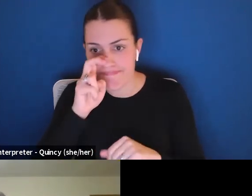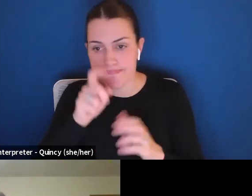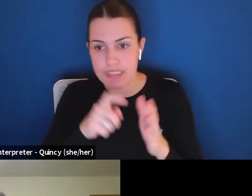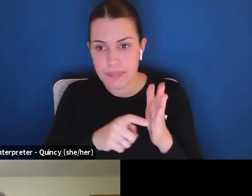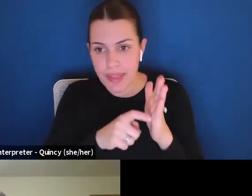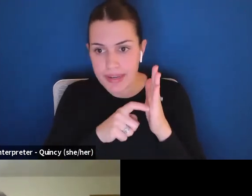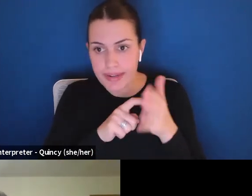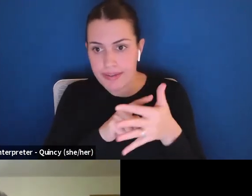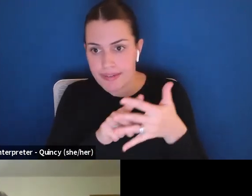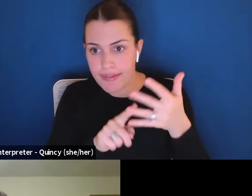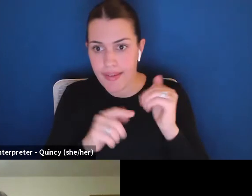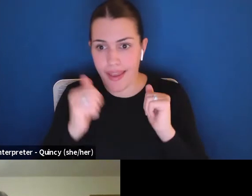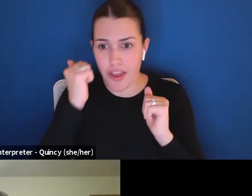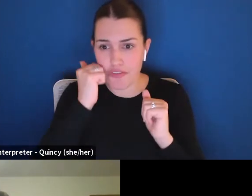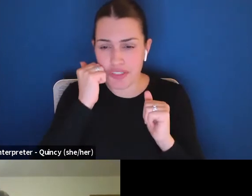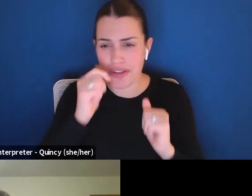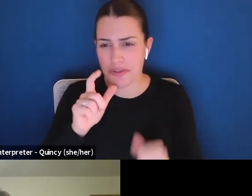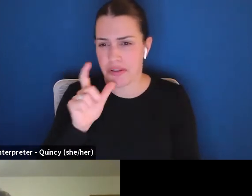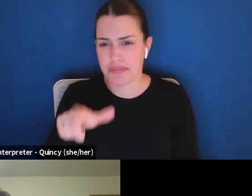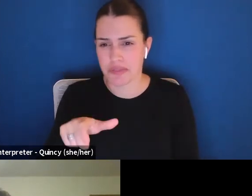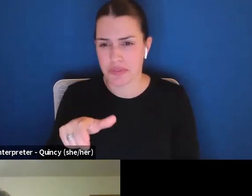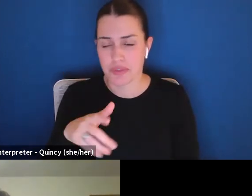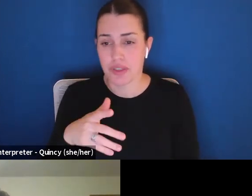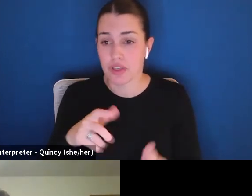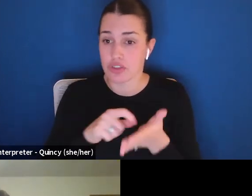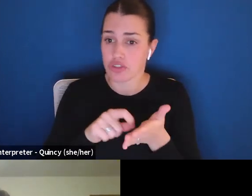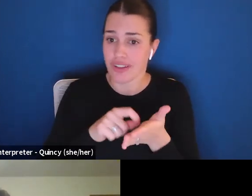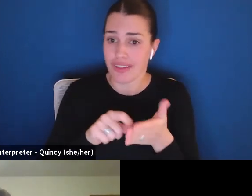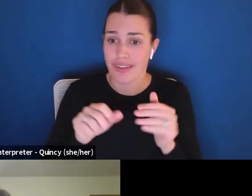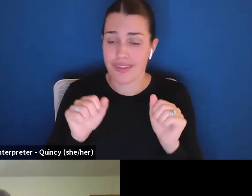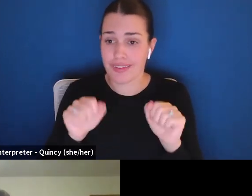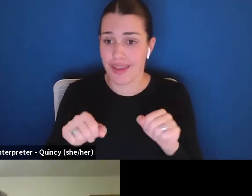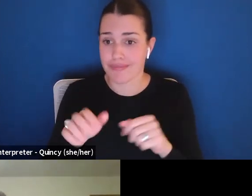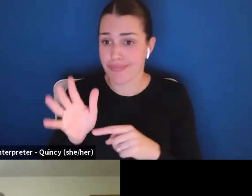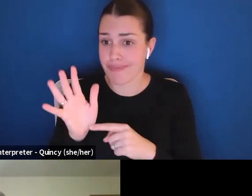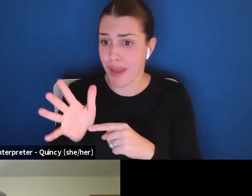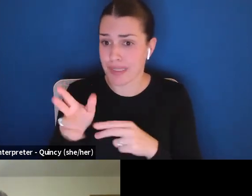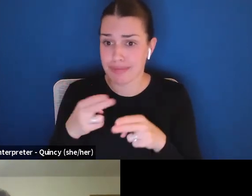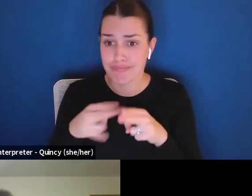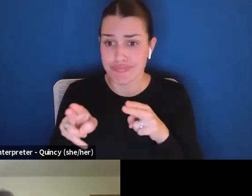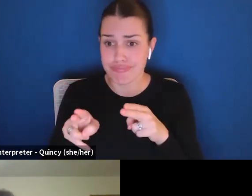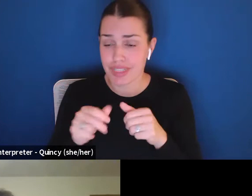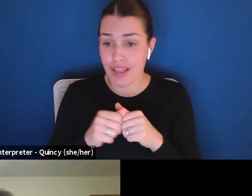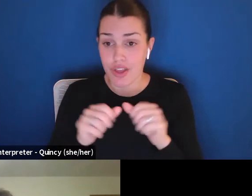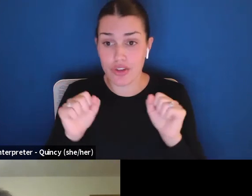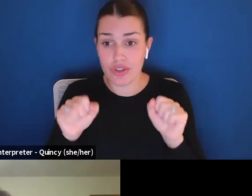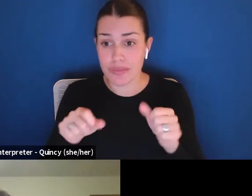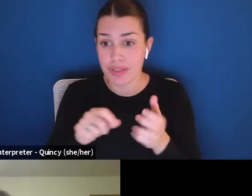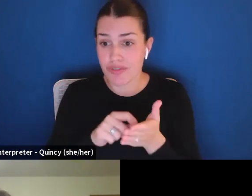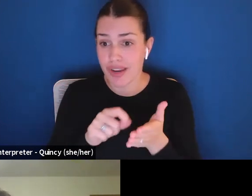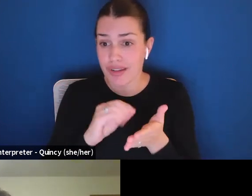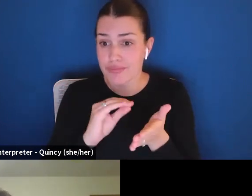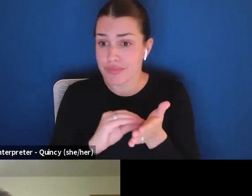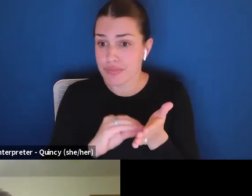don't have to do it every single day. Journaling can last, you know, 5 minutes. Journaling can even be just writing down one